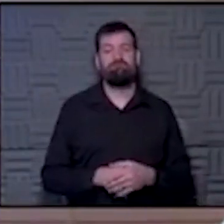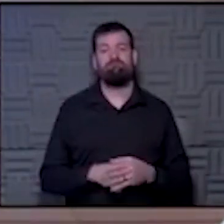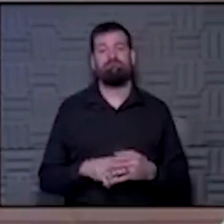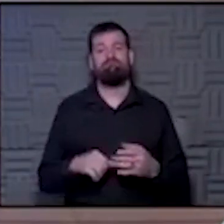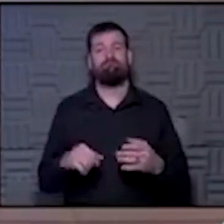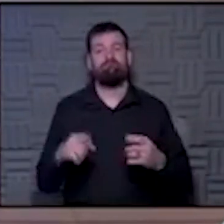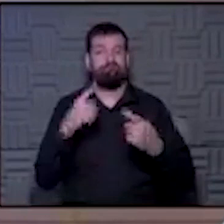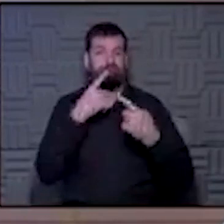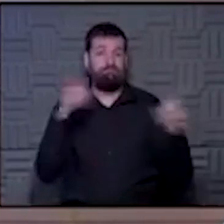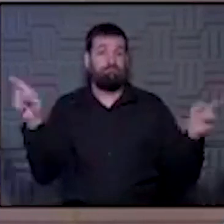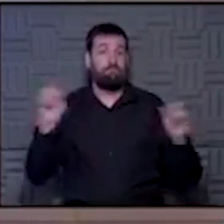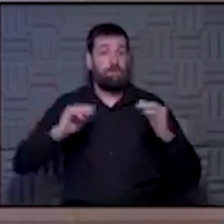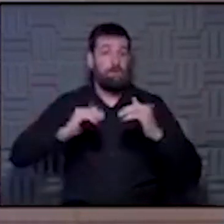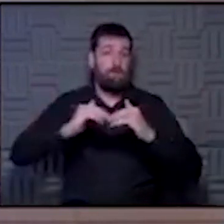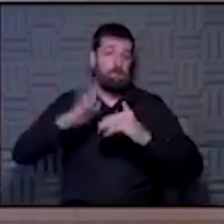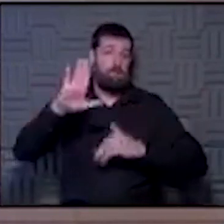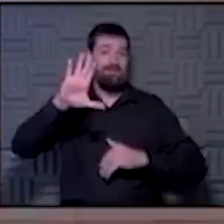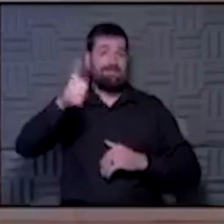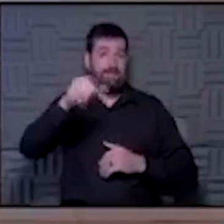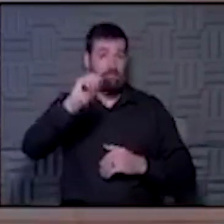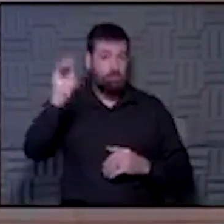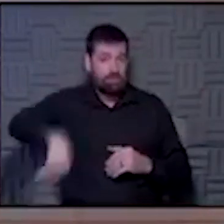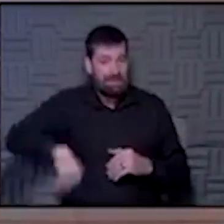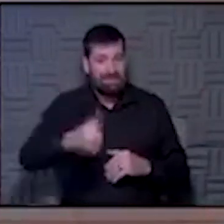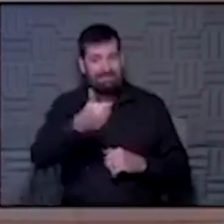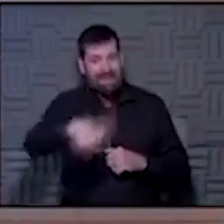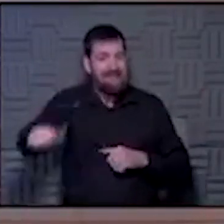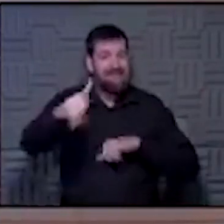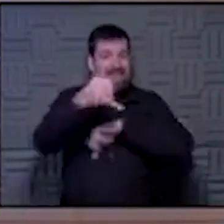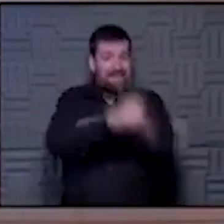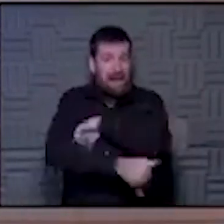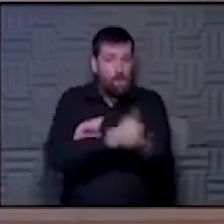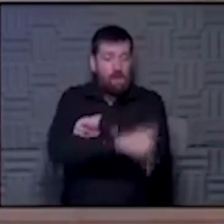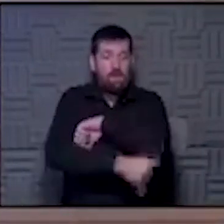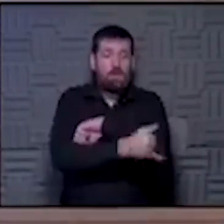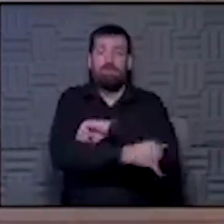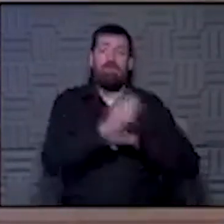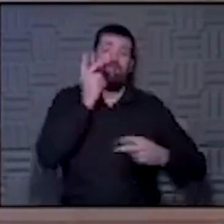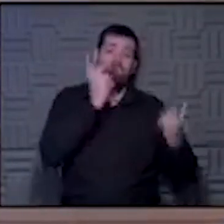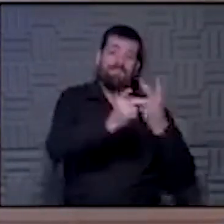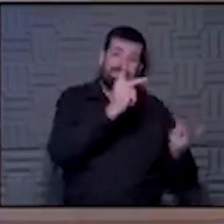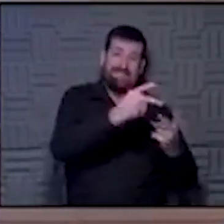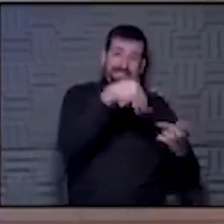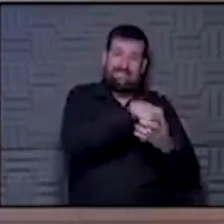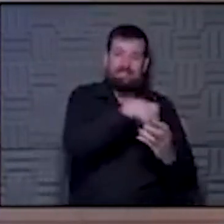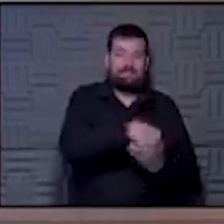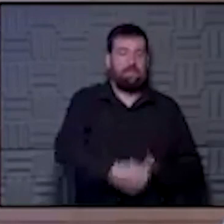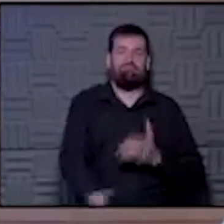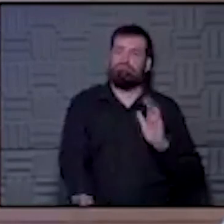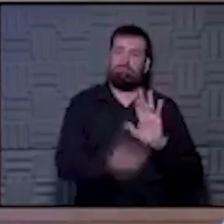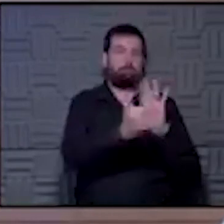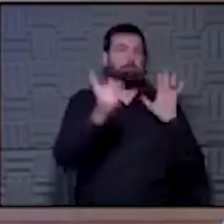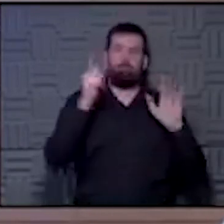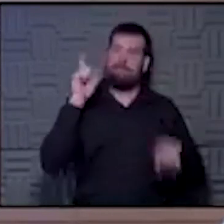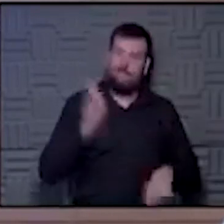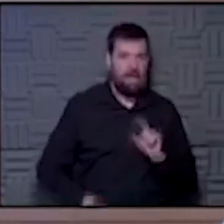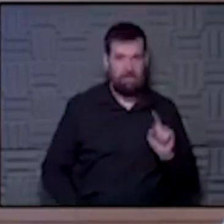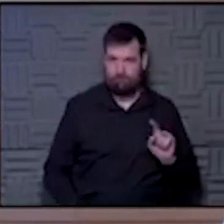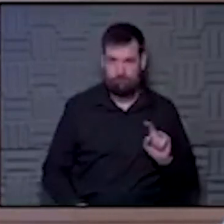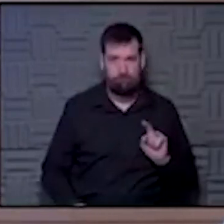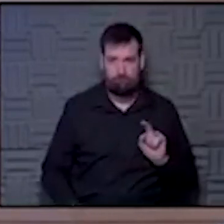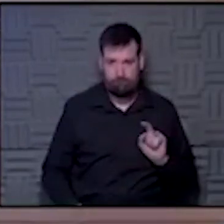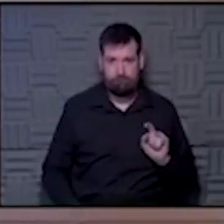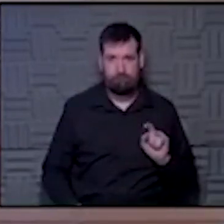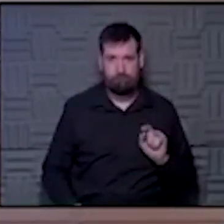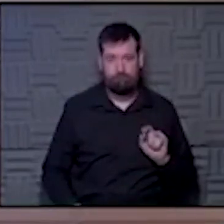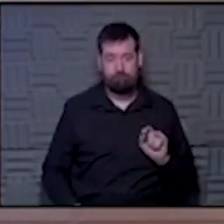a higher than 10% positivity rate in any given county, no indoor visits can occur. And it's going